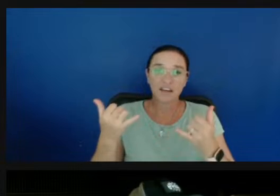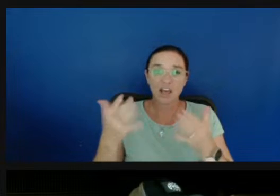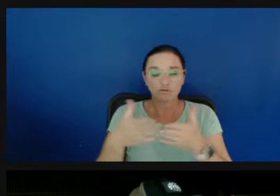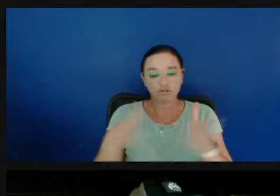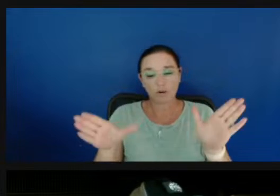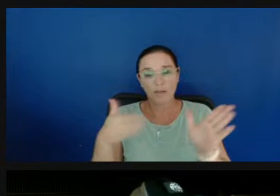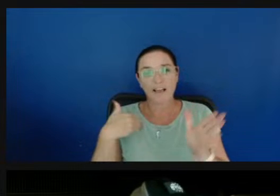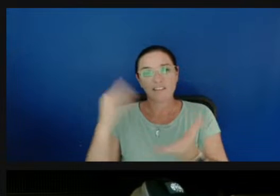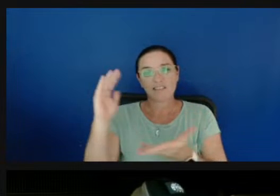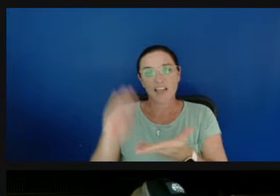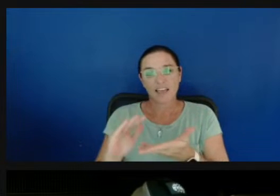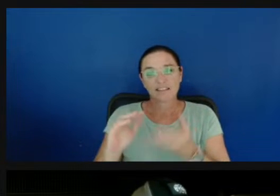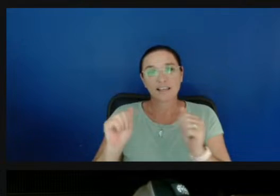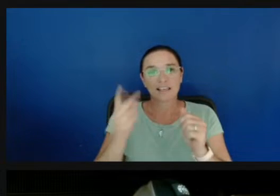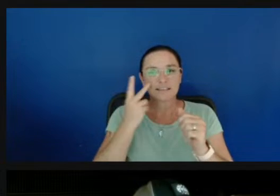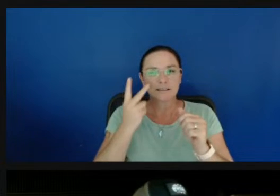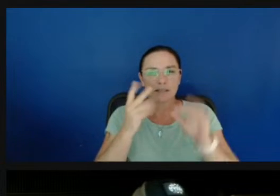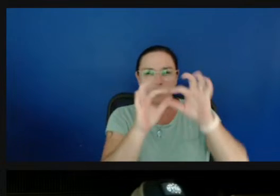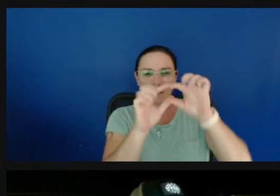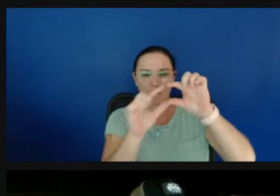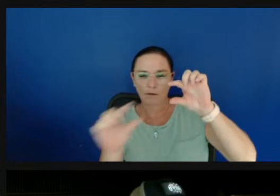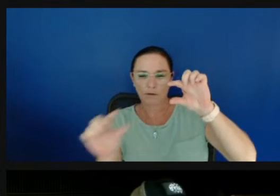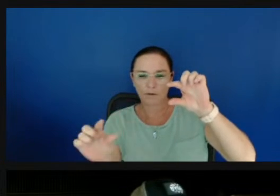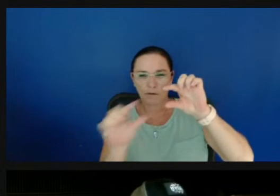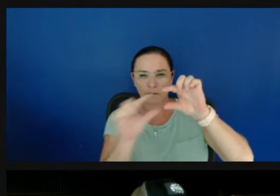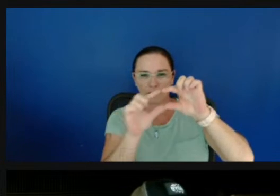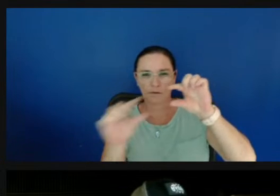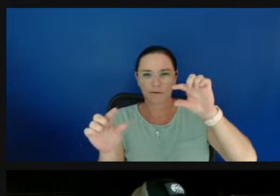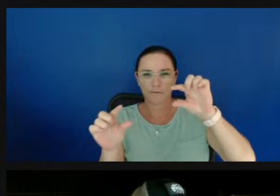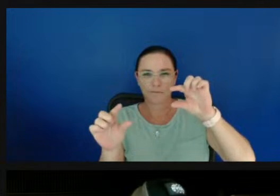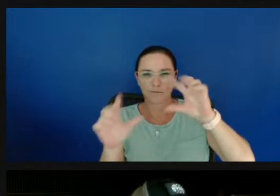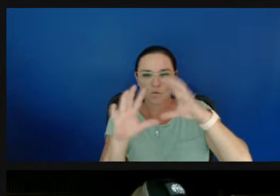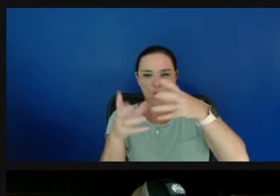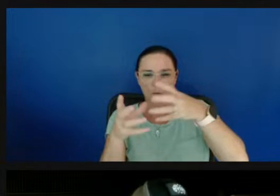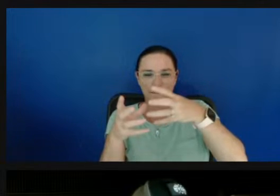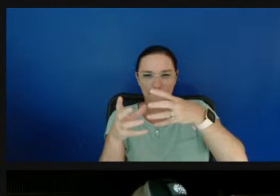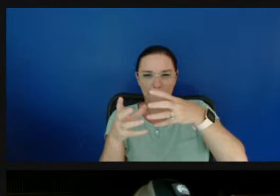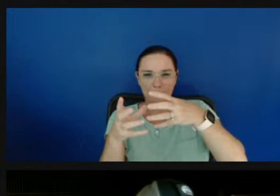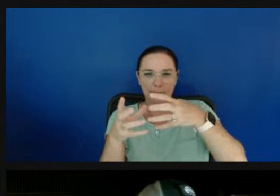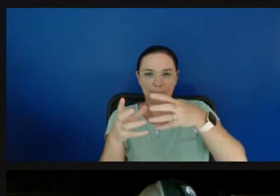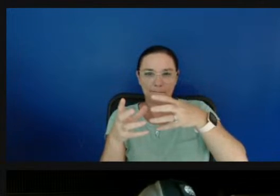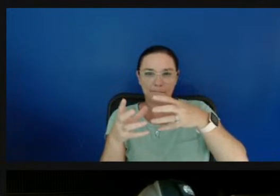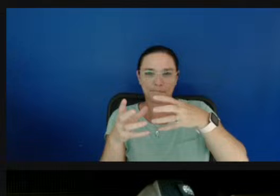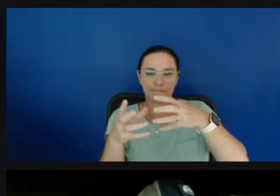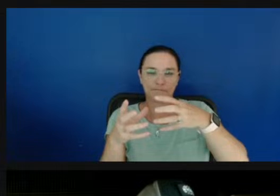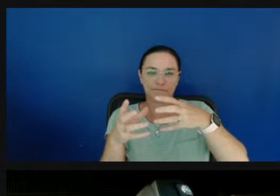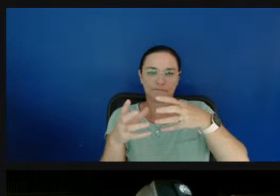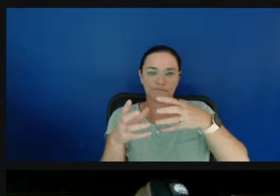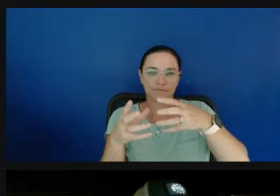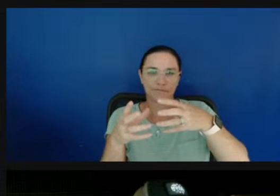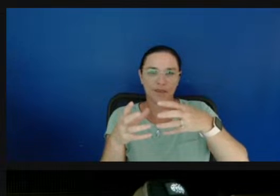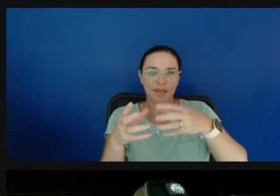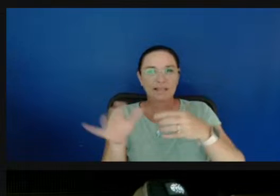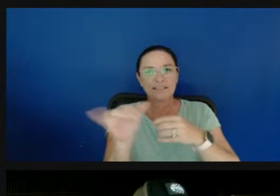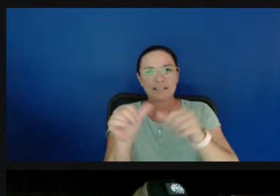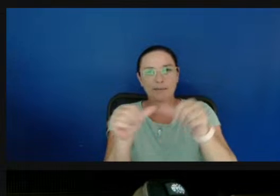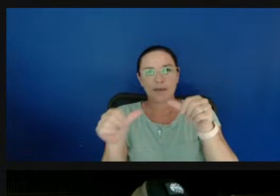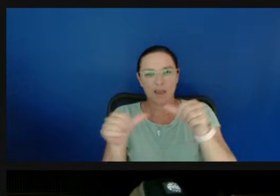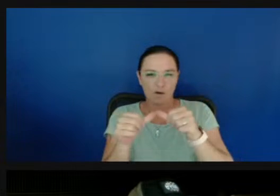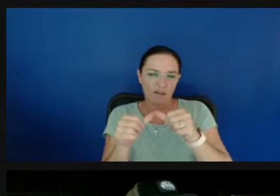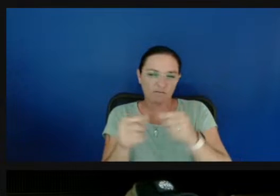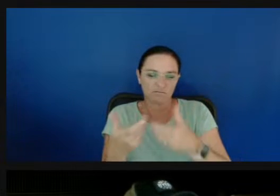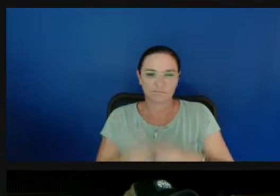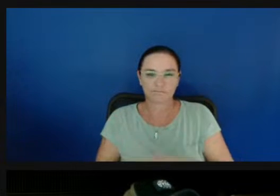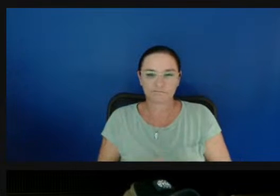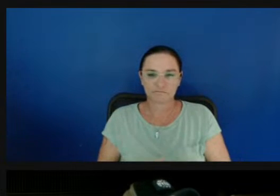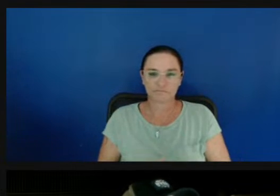bit more of a pattern of their clustering here, even though they're in the same areas.